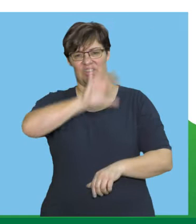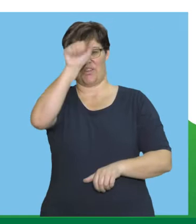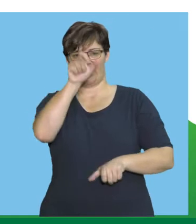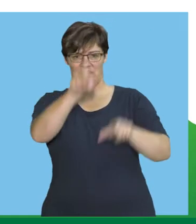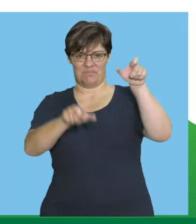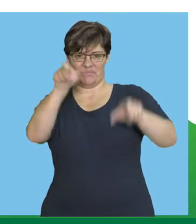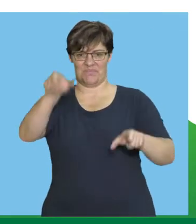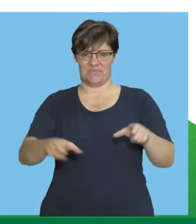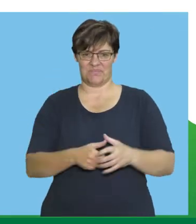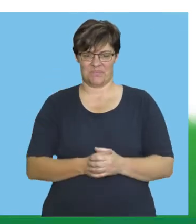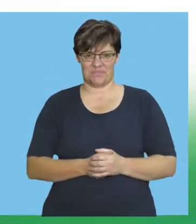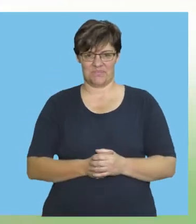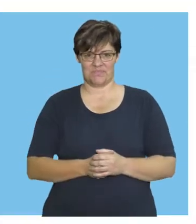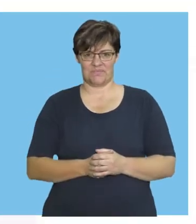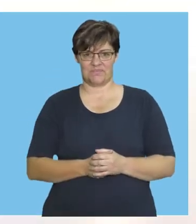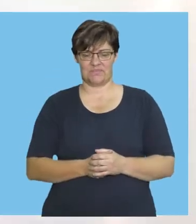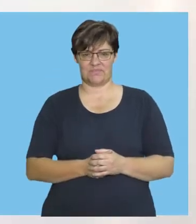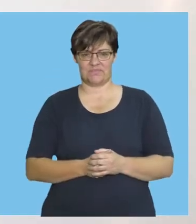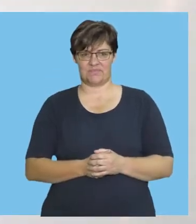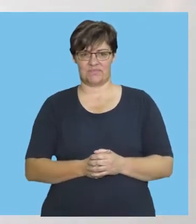differences as South Africans.